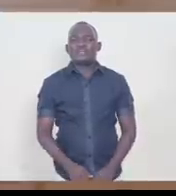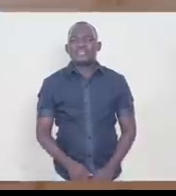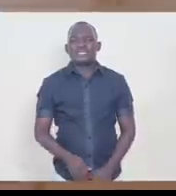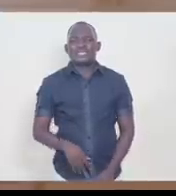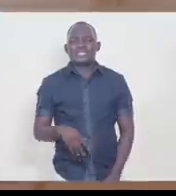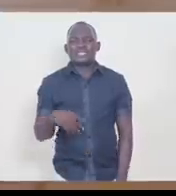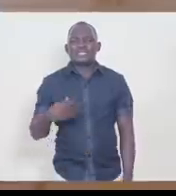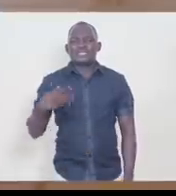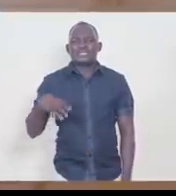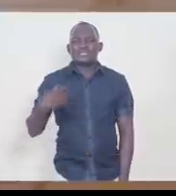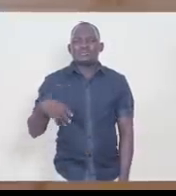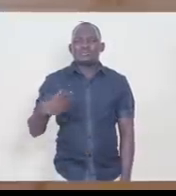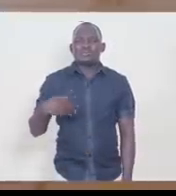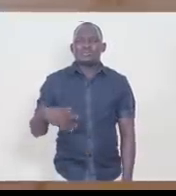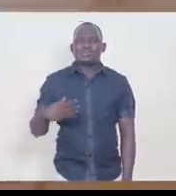Ouch!